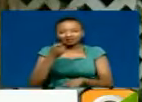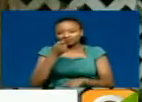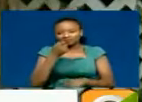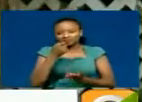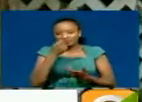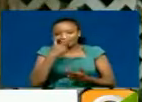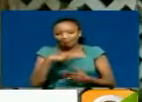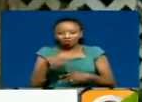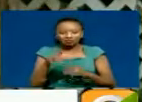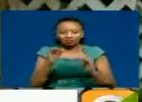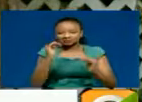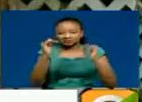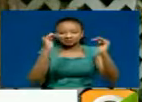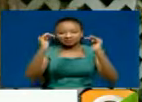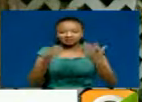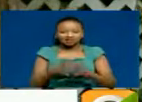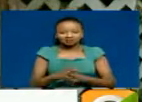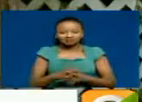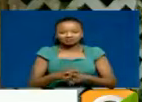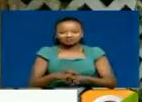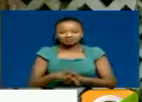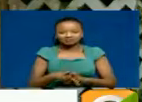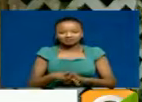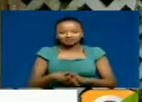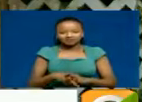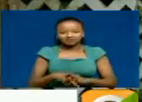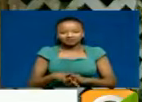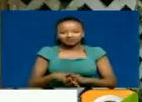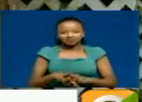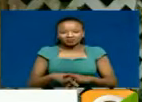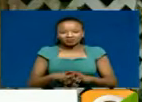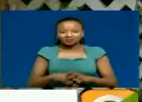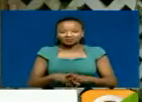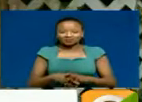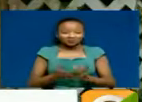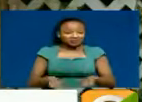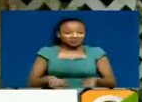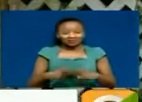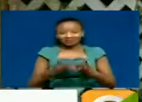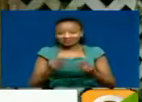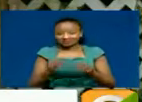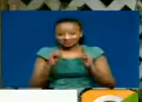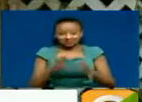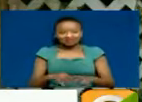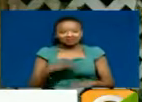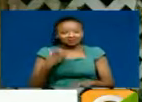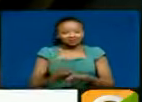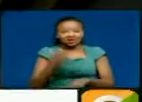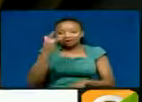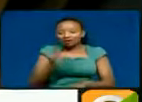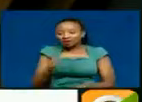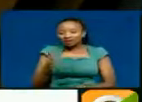with me when she was a teenager. So she went, I mean, it was so hard for us to make ends meet, as my mother was very, very